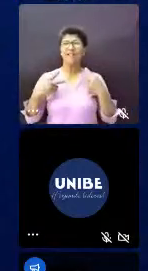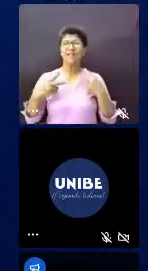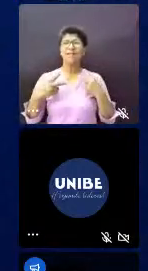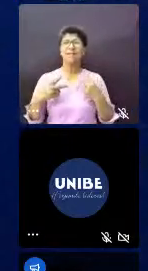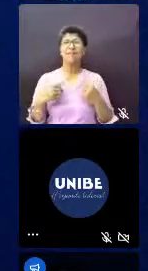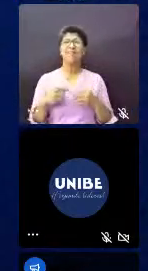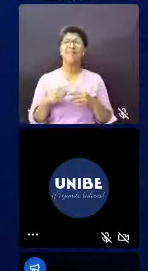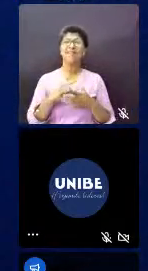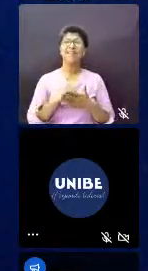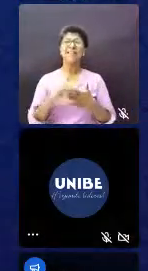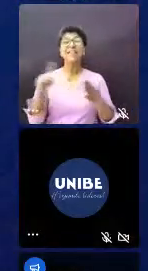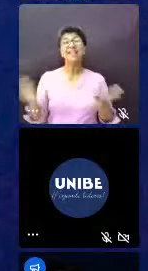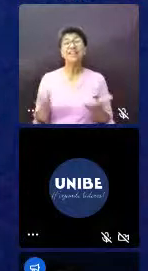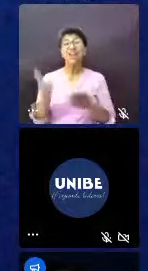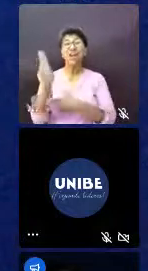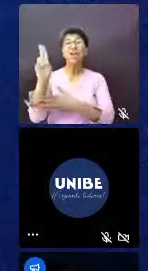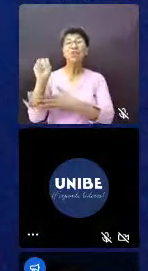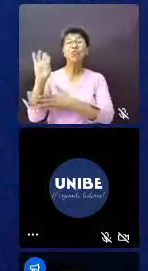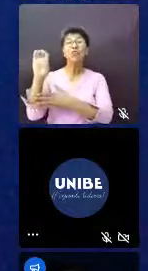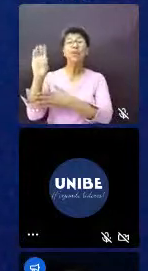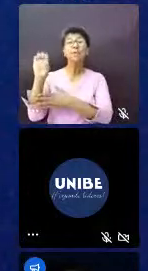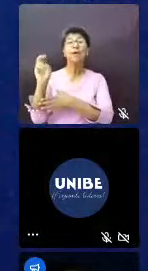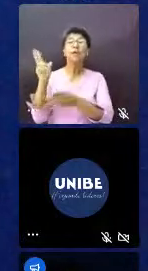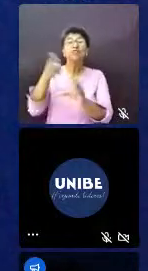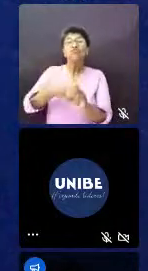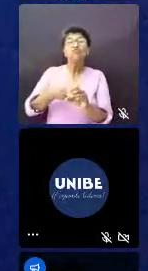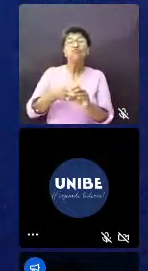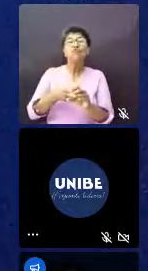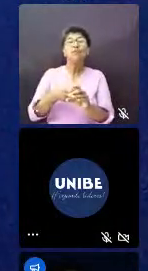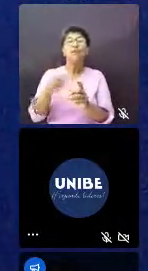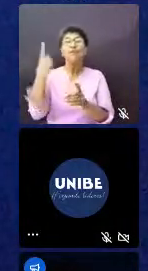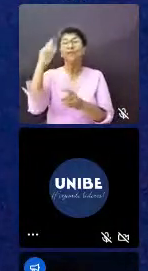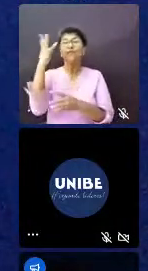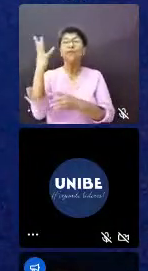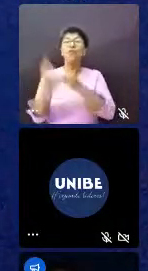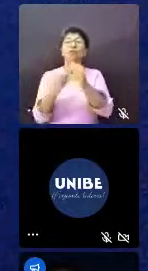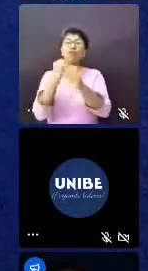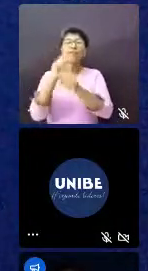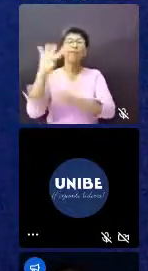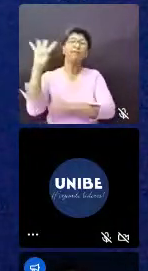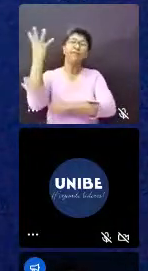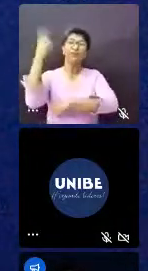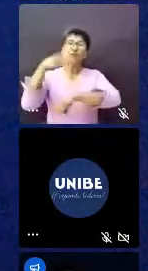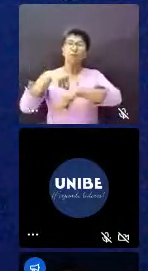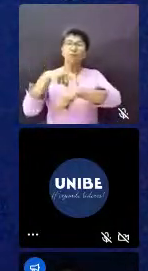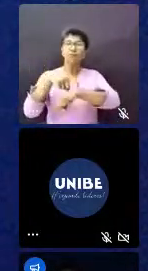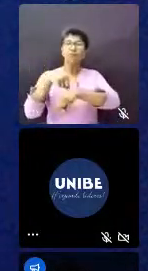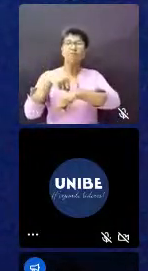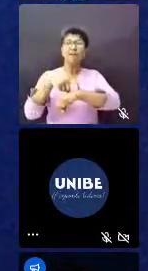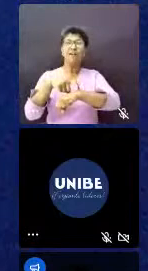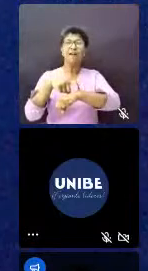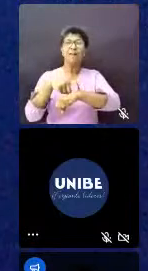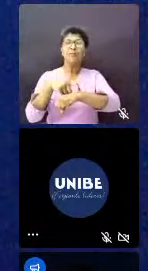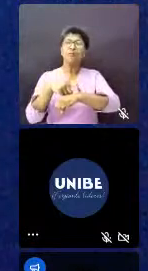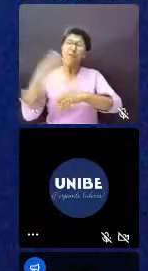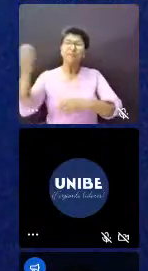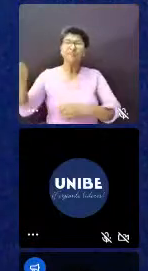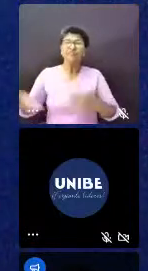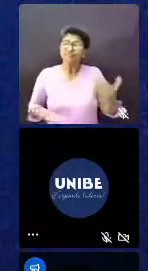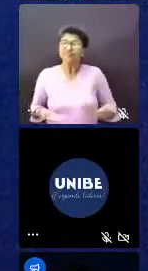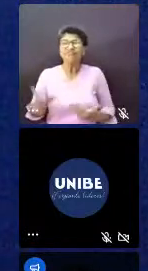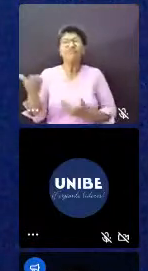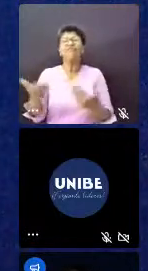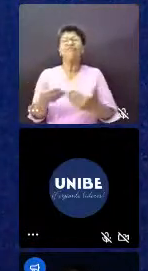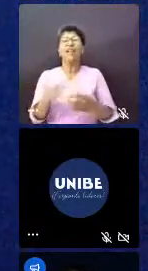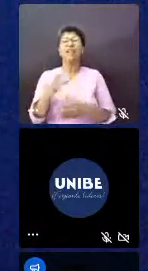Week at UNIBE. Can you believe this? It's been 4 years. This is the fourth time we host this event at